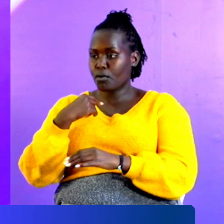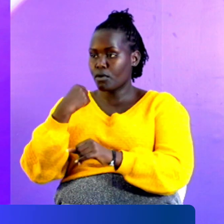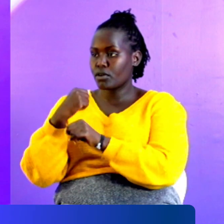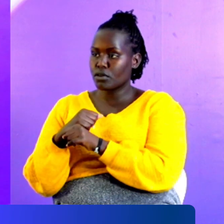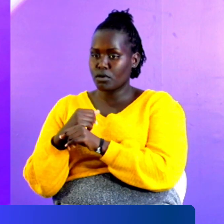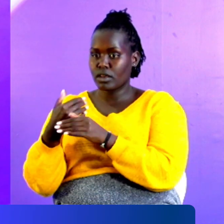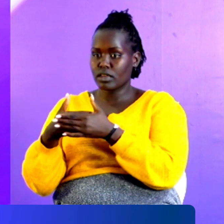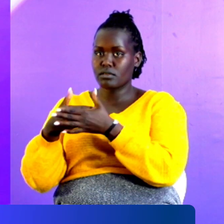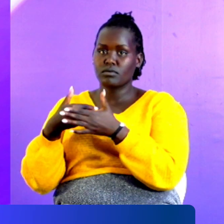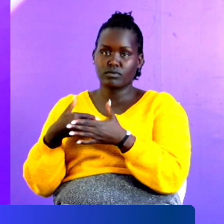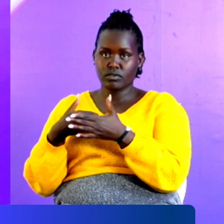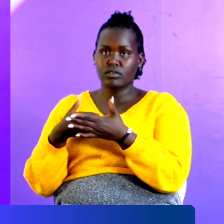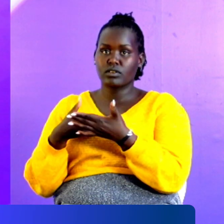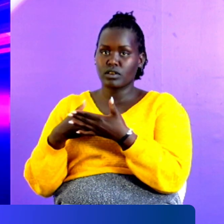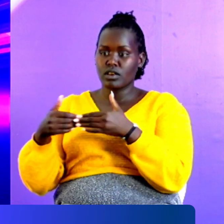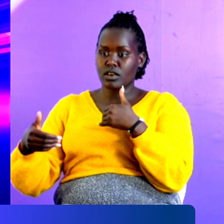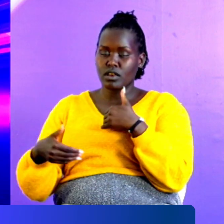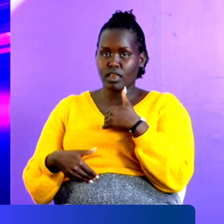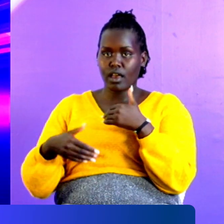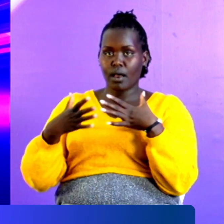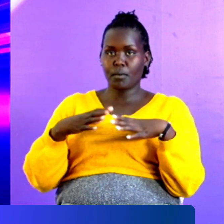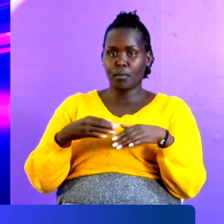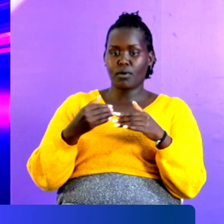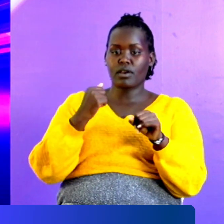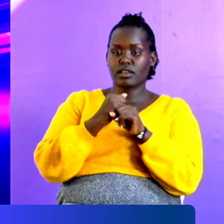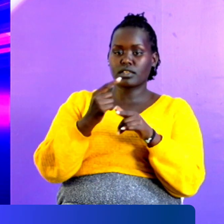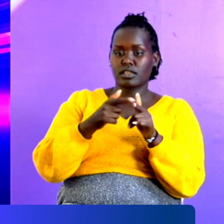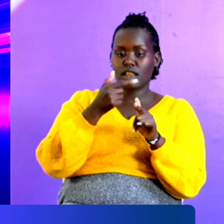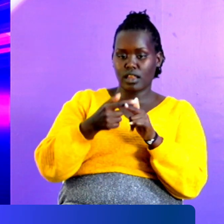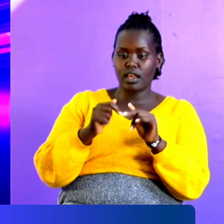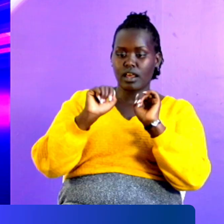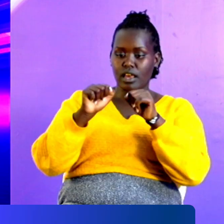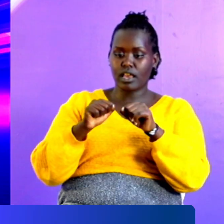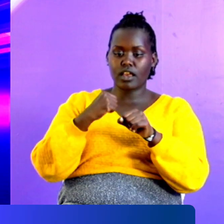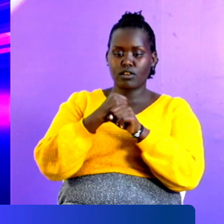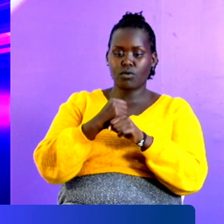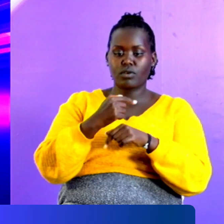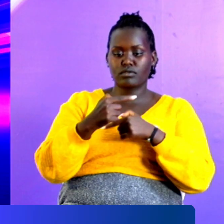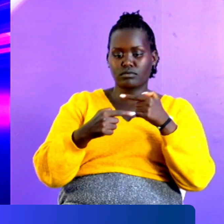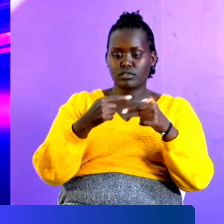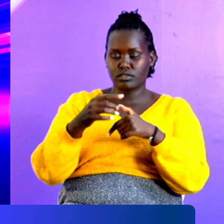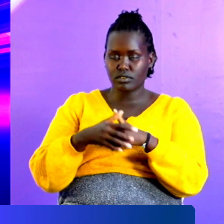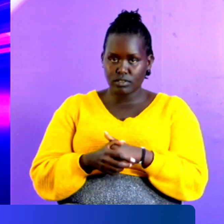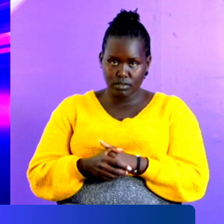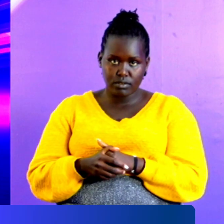do it even this Again. time. Because the young people did it then, They did it then, they can still do it they now. will do it again.